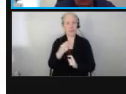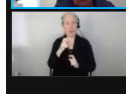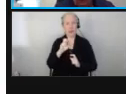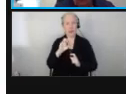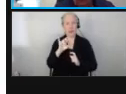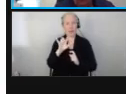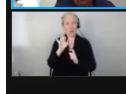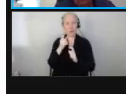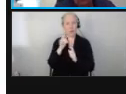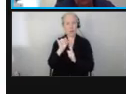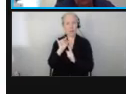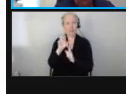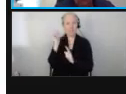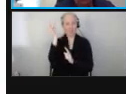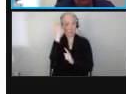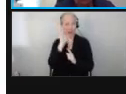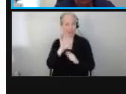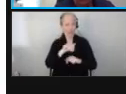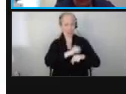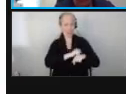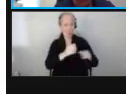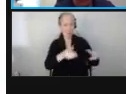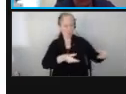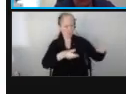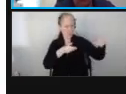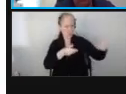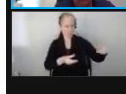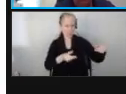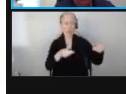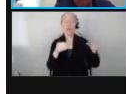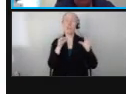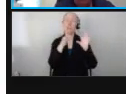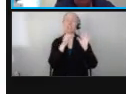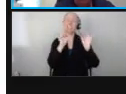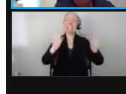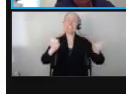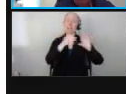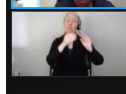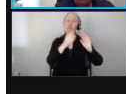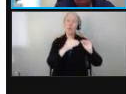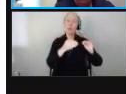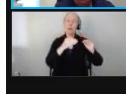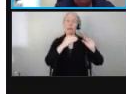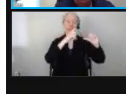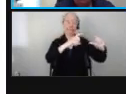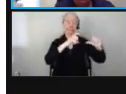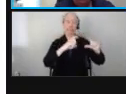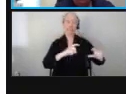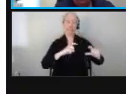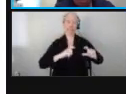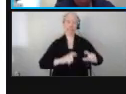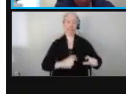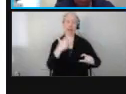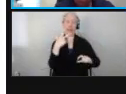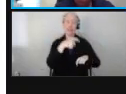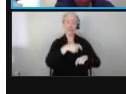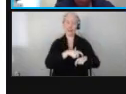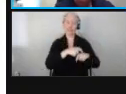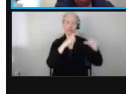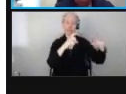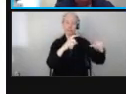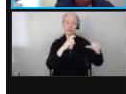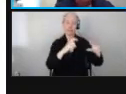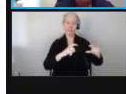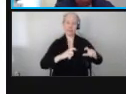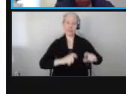both in hieroglyphics, Demotic, which was the language of common Egyptians, and ancient Greek. So with a nod to history, we named it the Rosetta